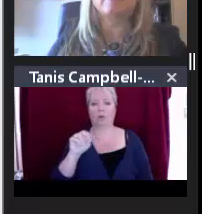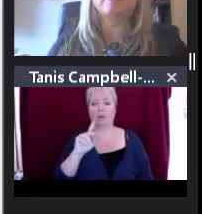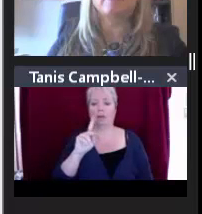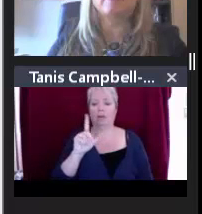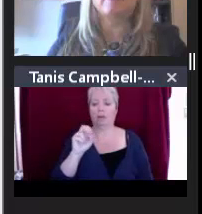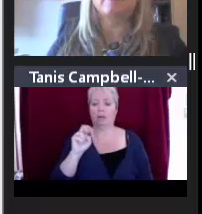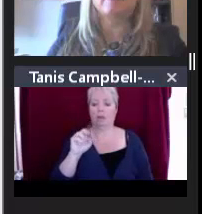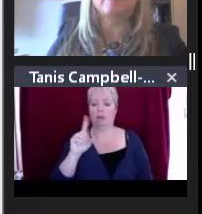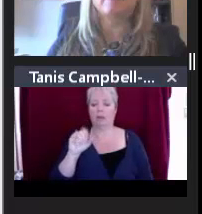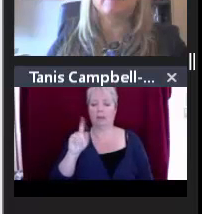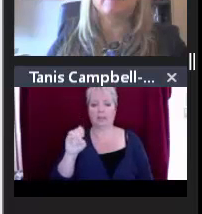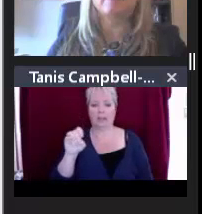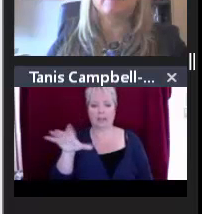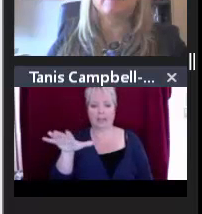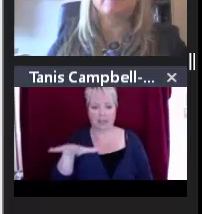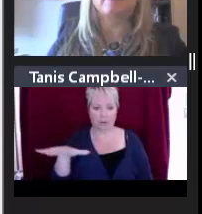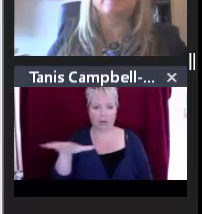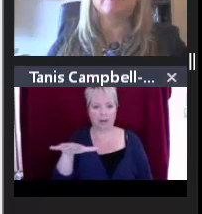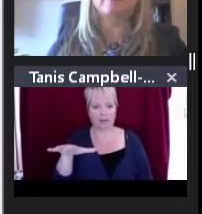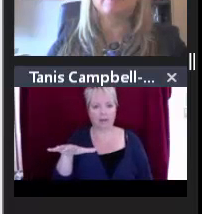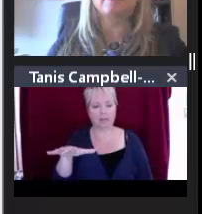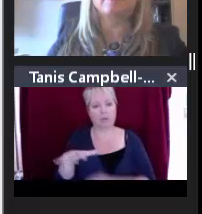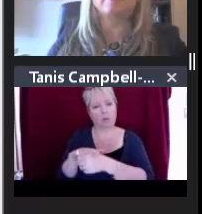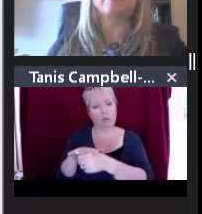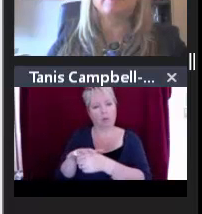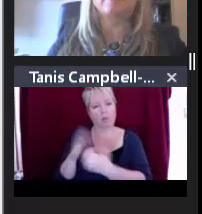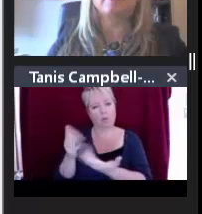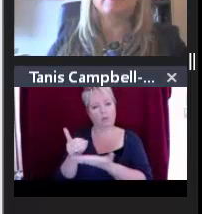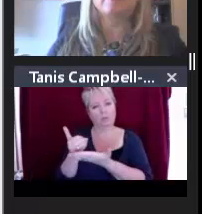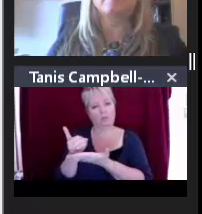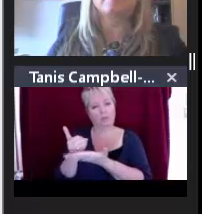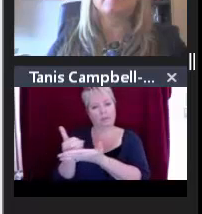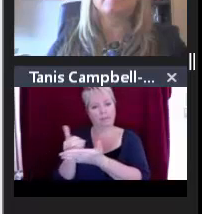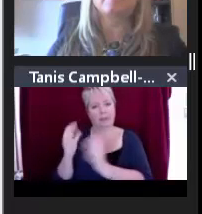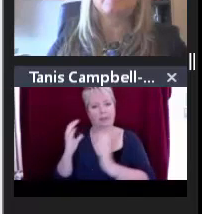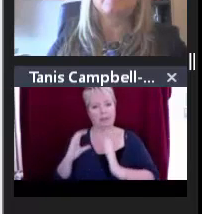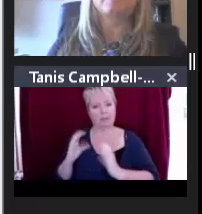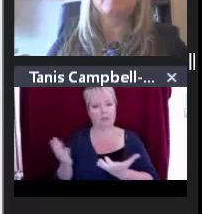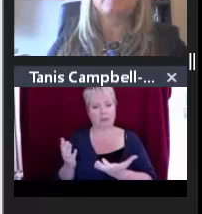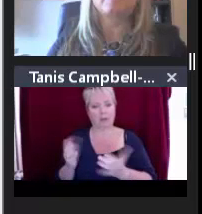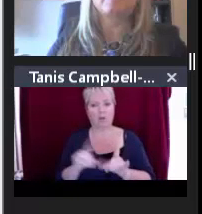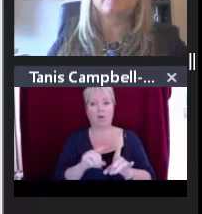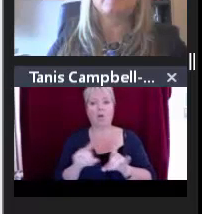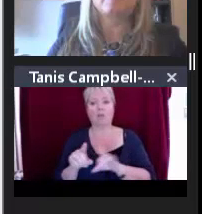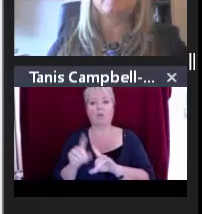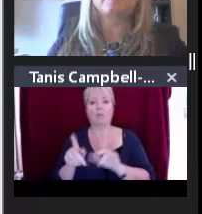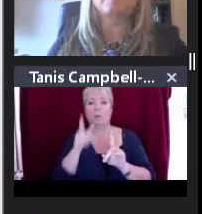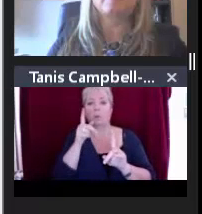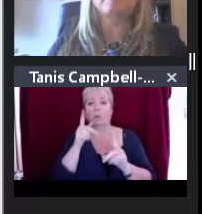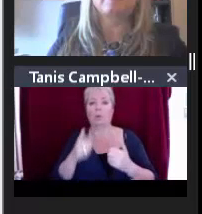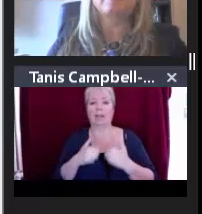the customers locally here, and also in remote